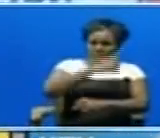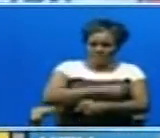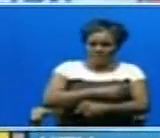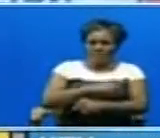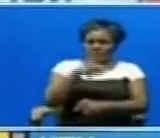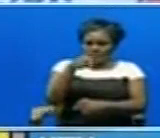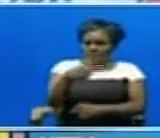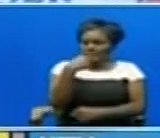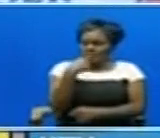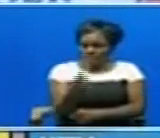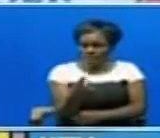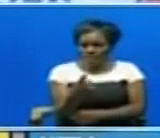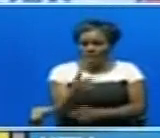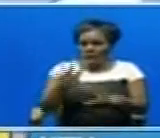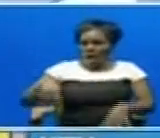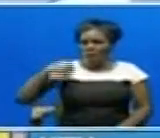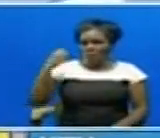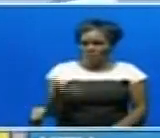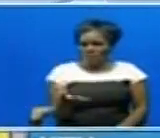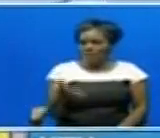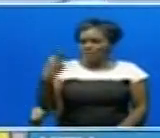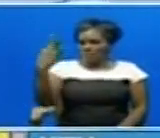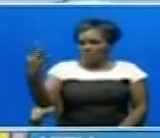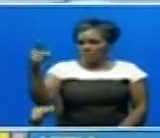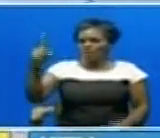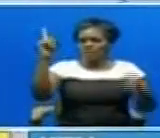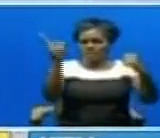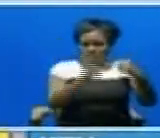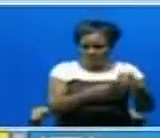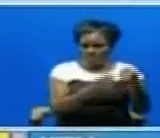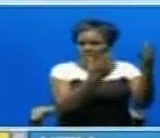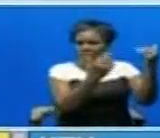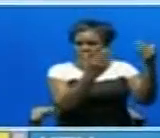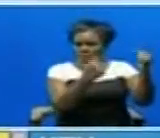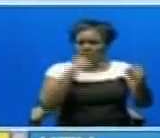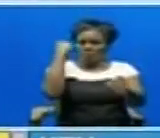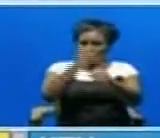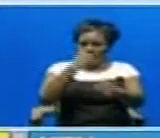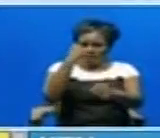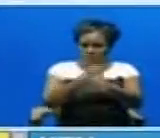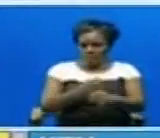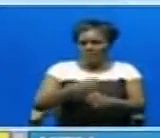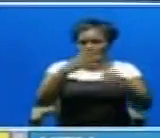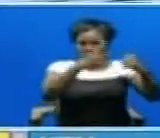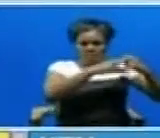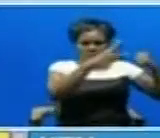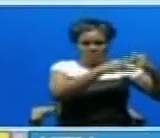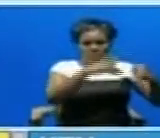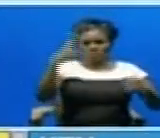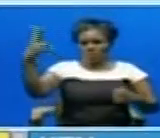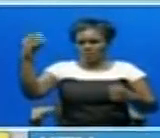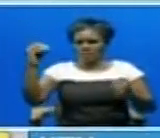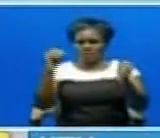express cable service will cost an estimated 3.6 billion shillings and is expected to be operational by September